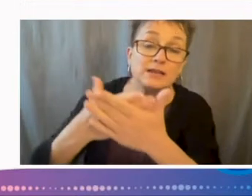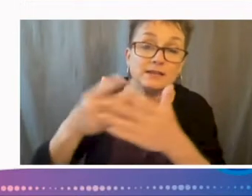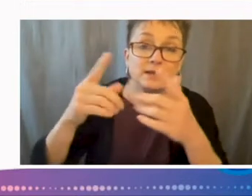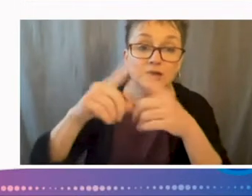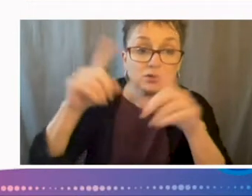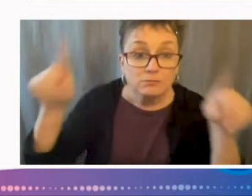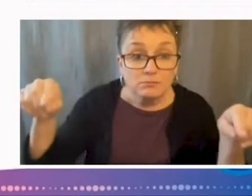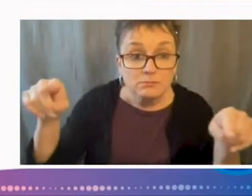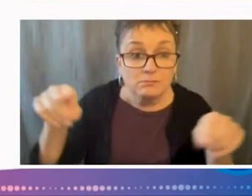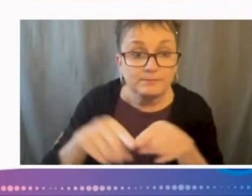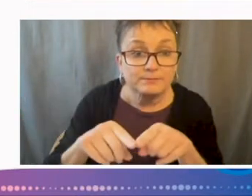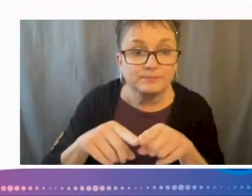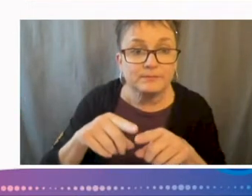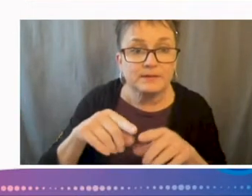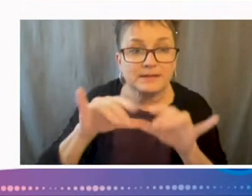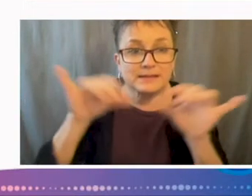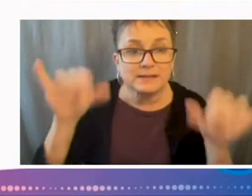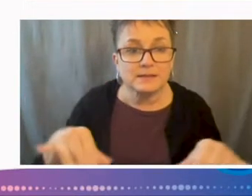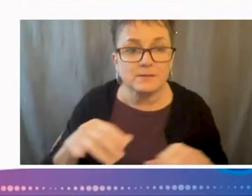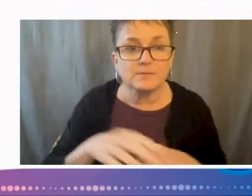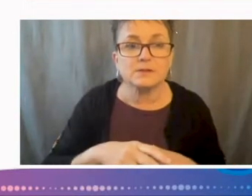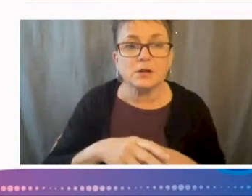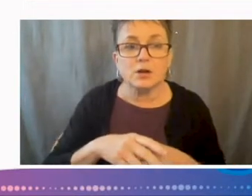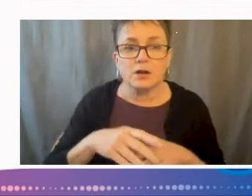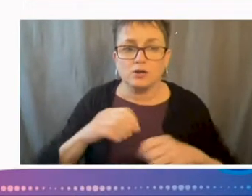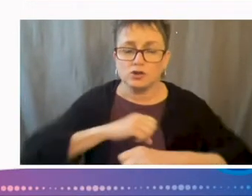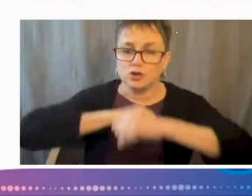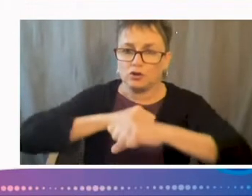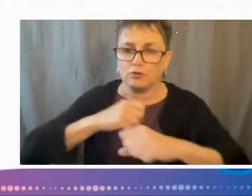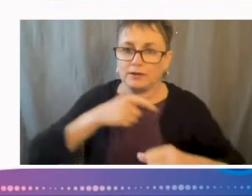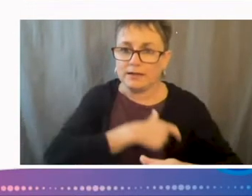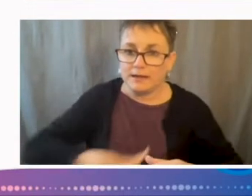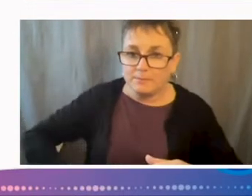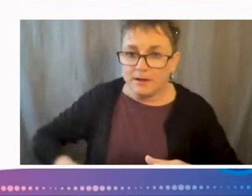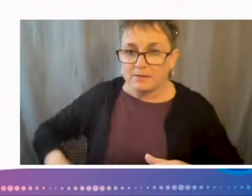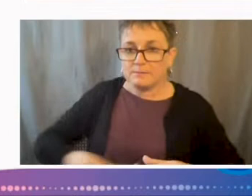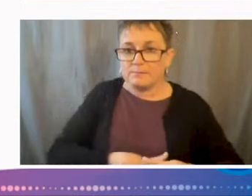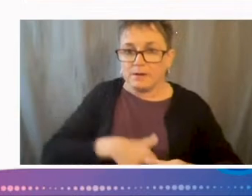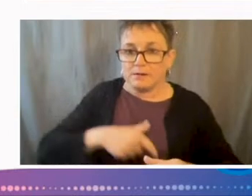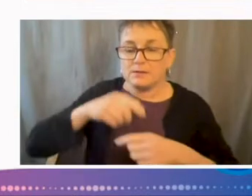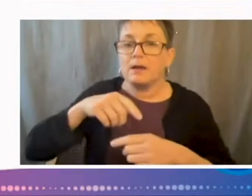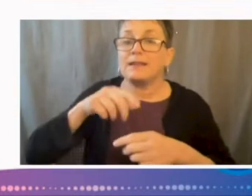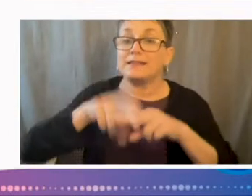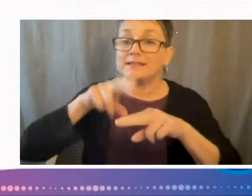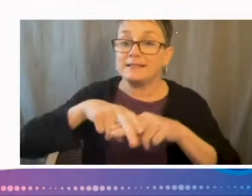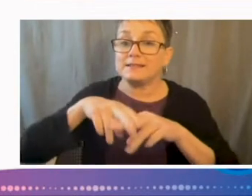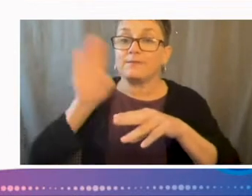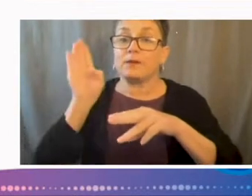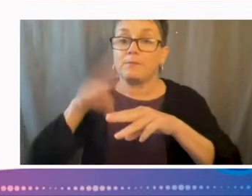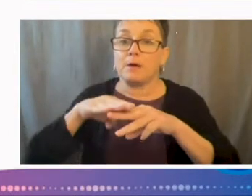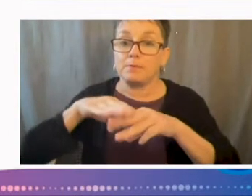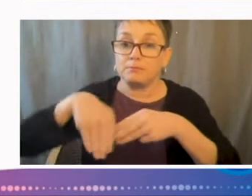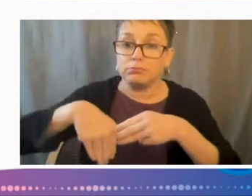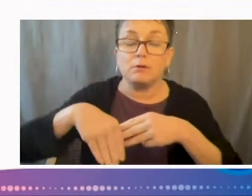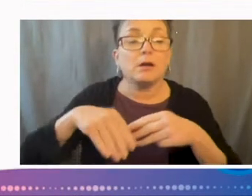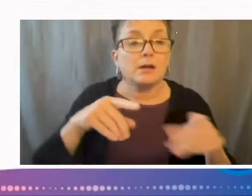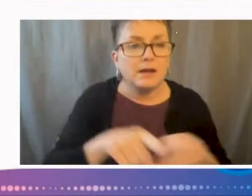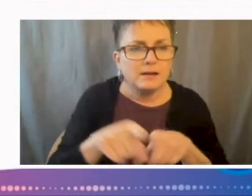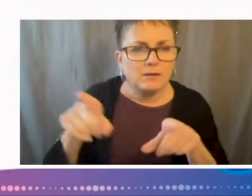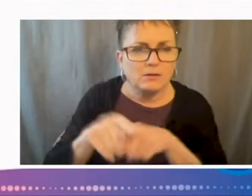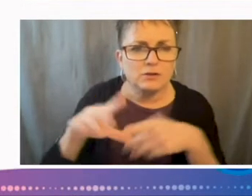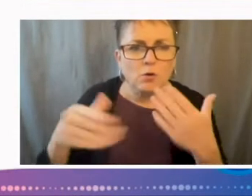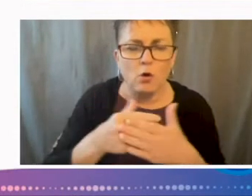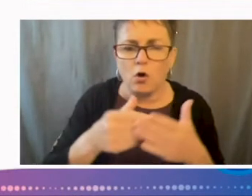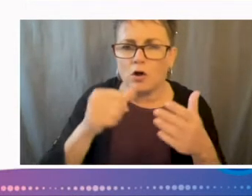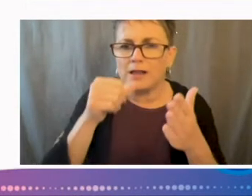systems, including securement belts, flip-up and removable seats, and all applicable ADA-related decals and